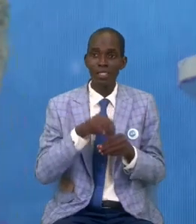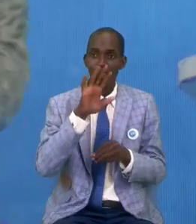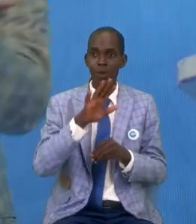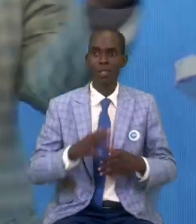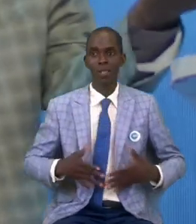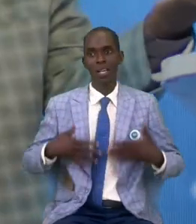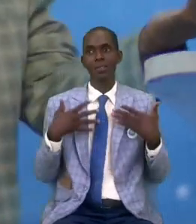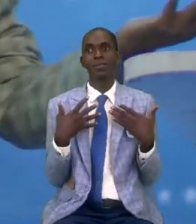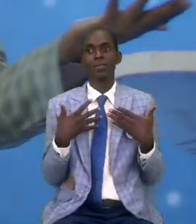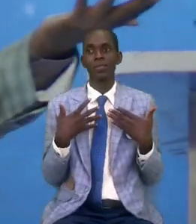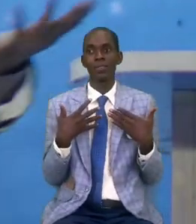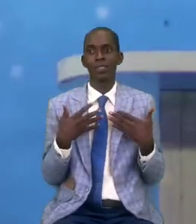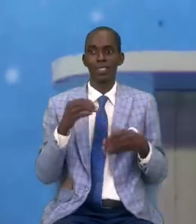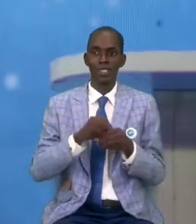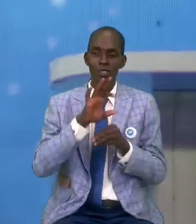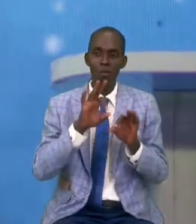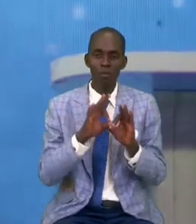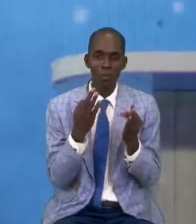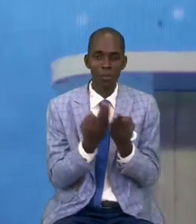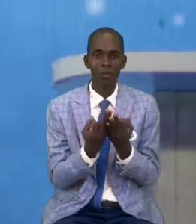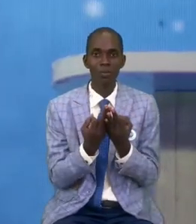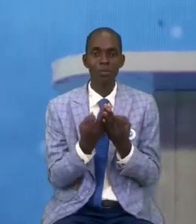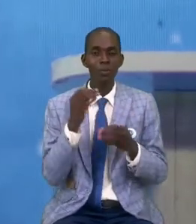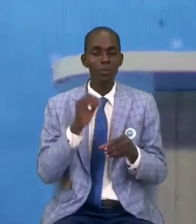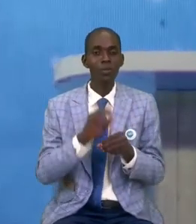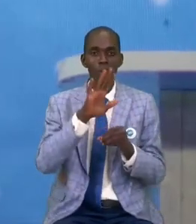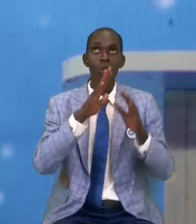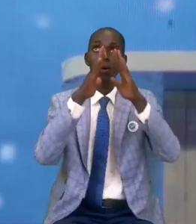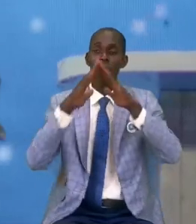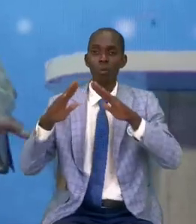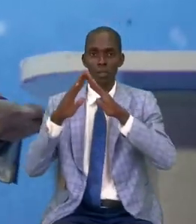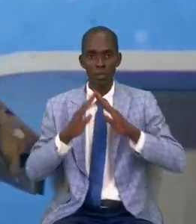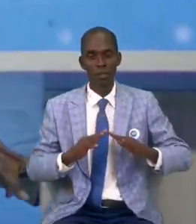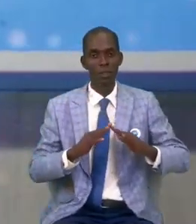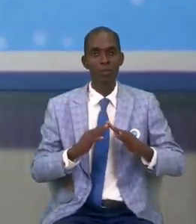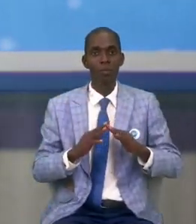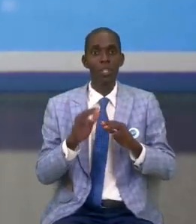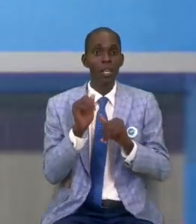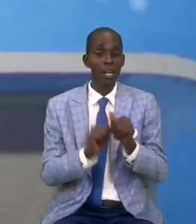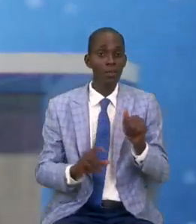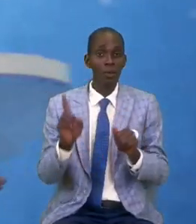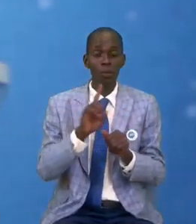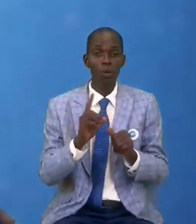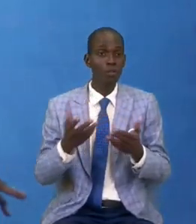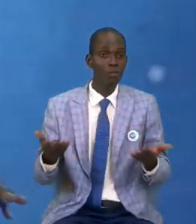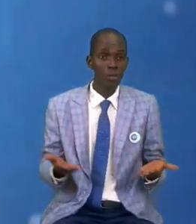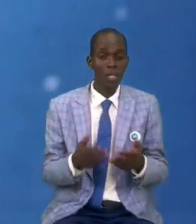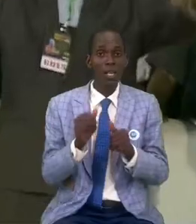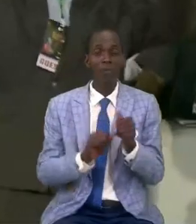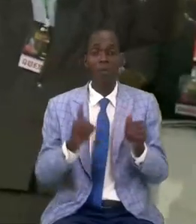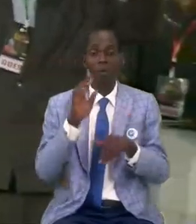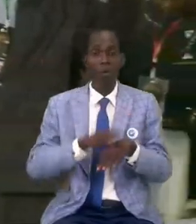community, everyone here, everyone online, tonight is the night of wonders.